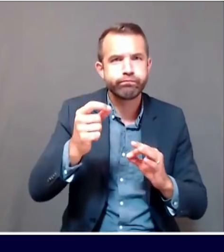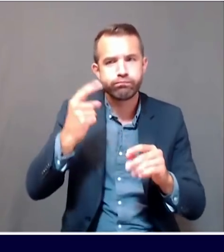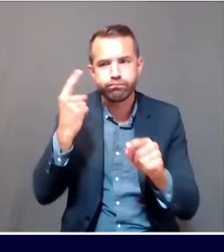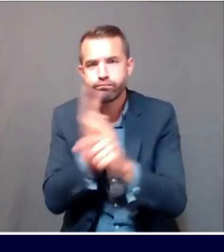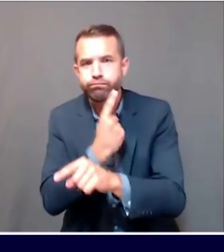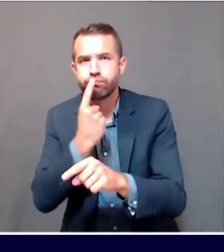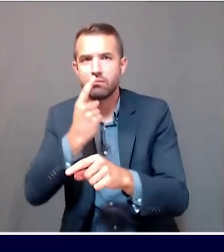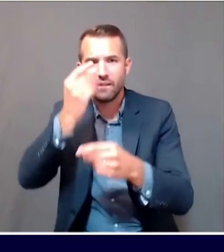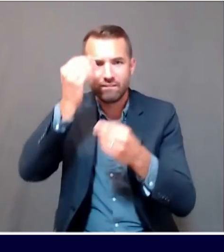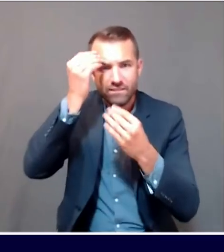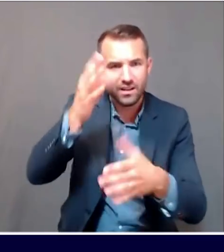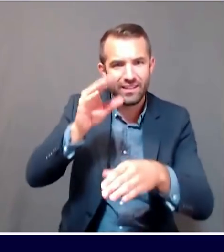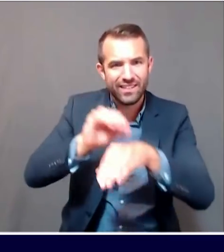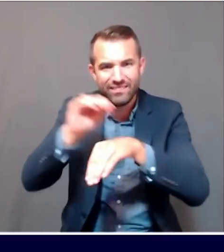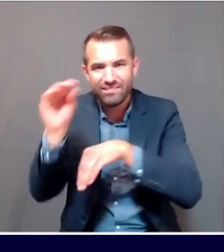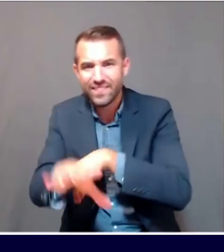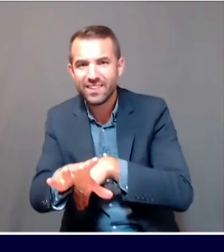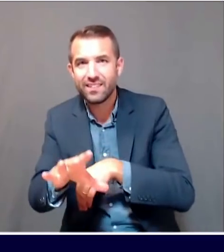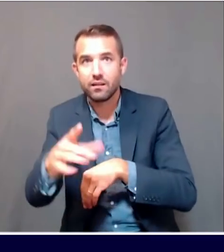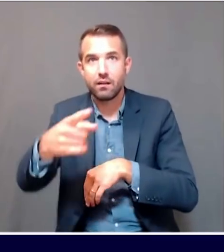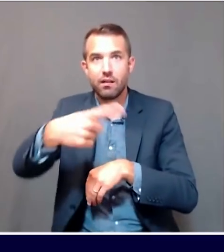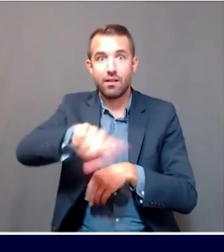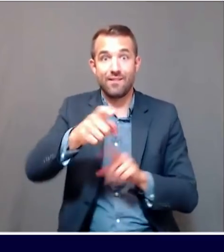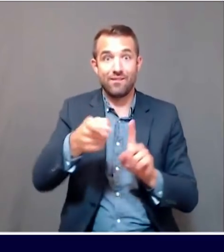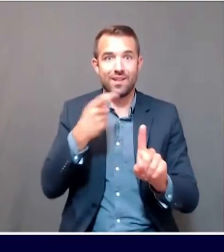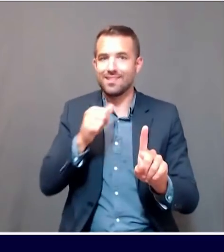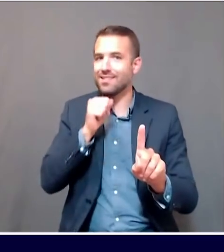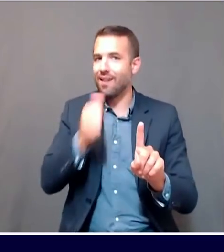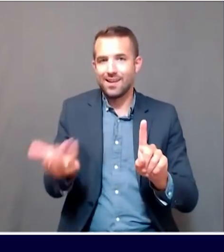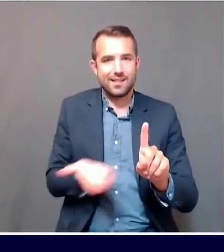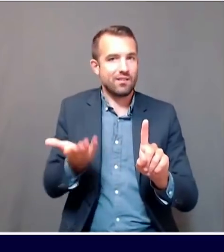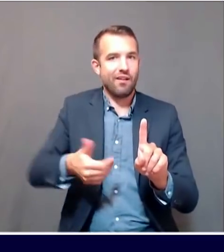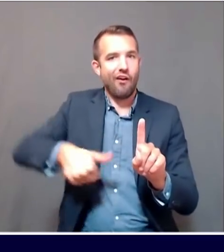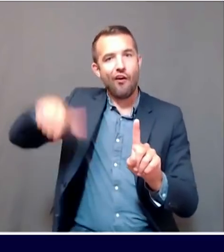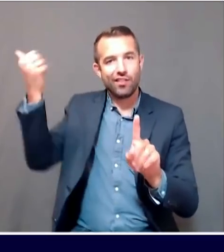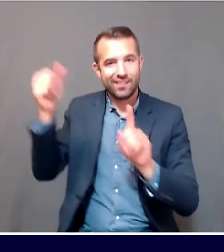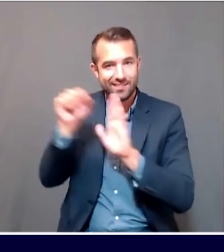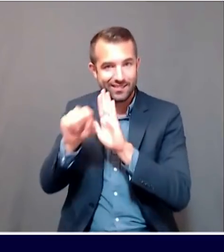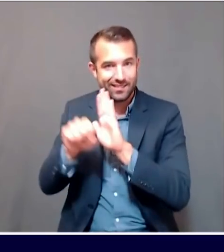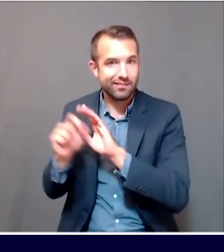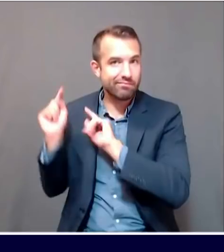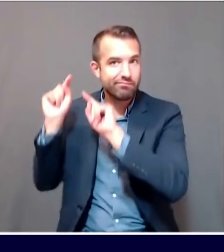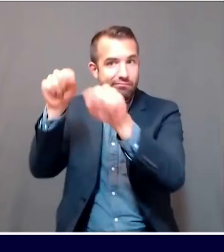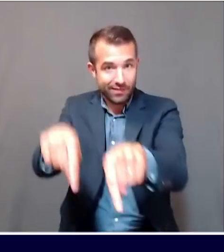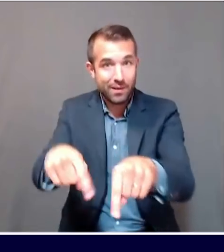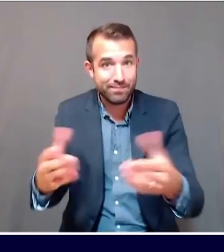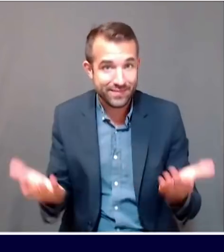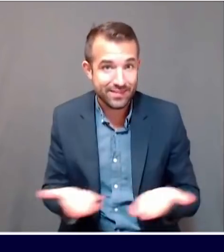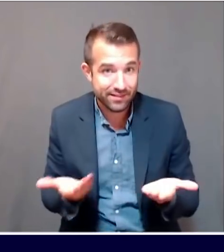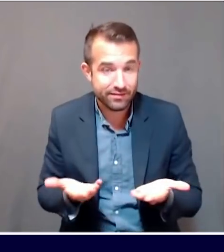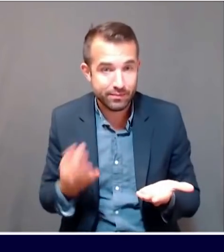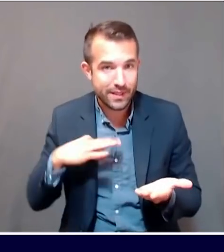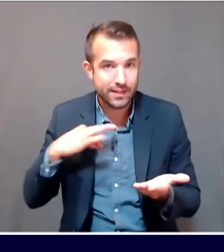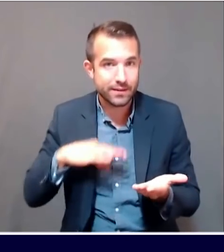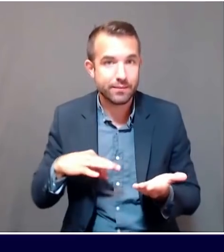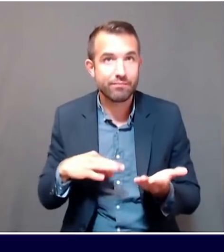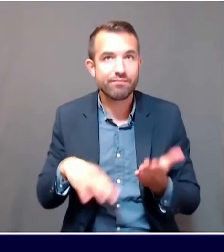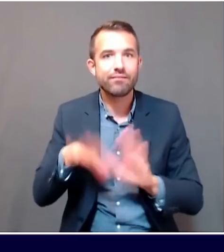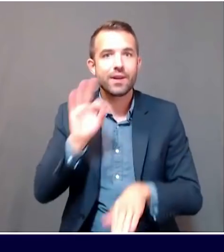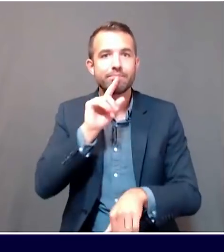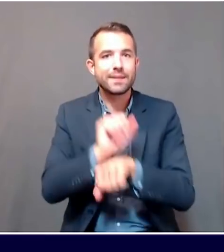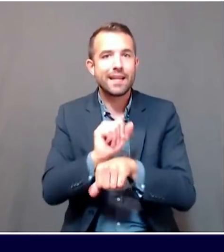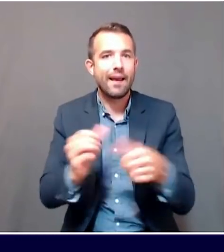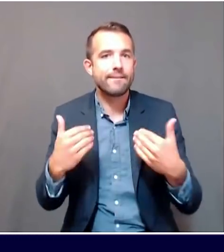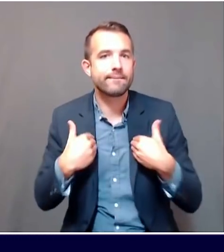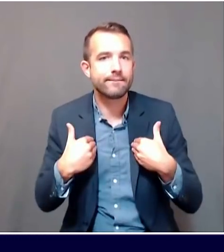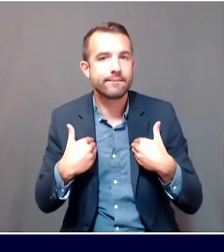Maine residents, but these are individuals of other states who had just recently received their positive test result from their